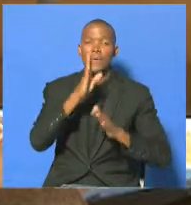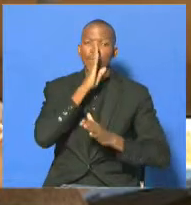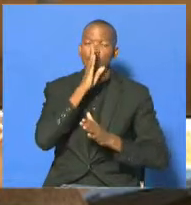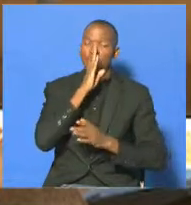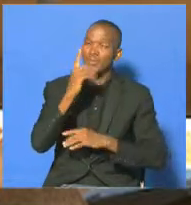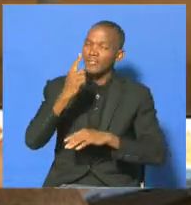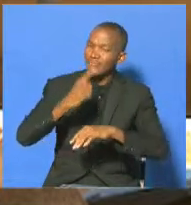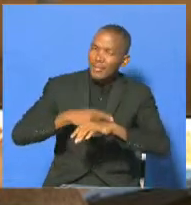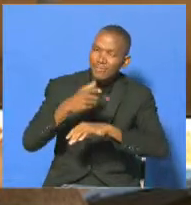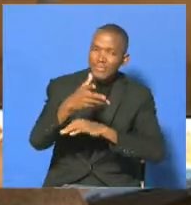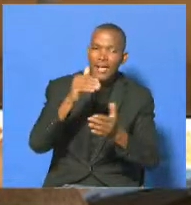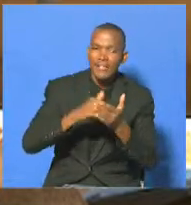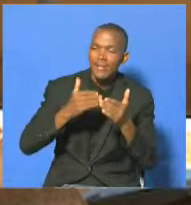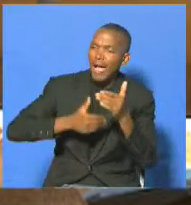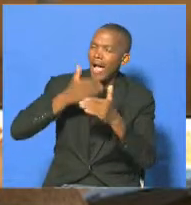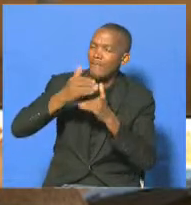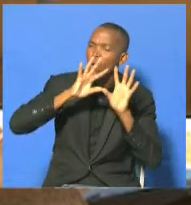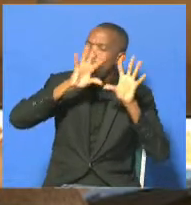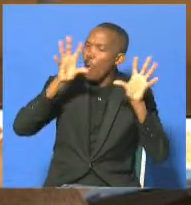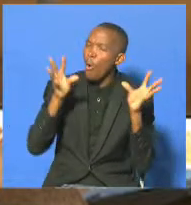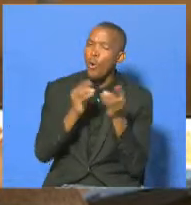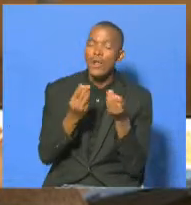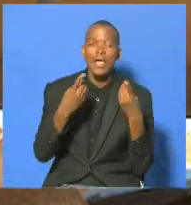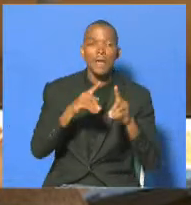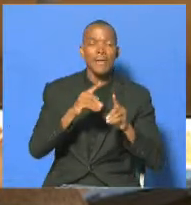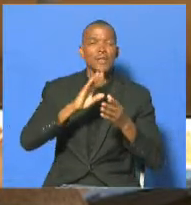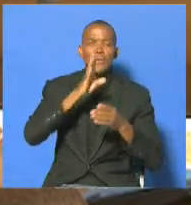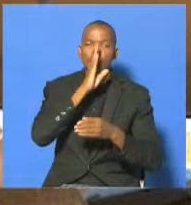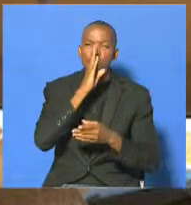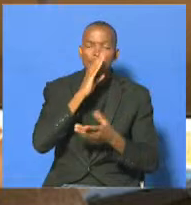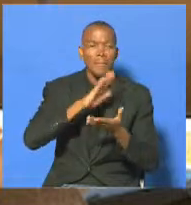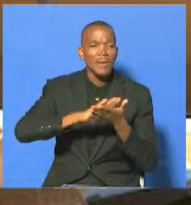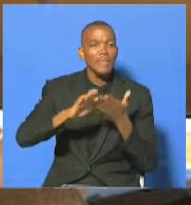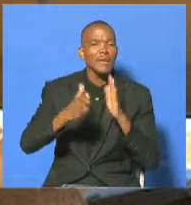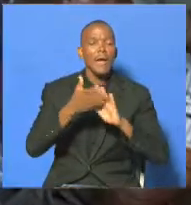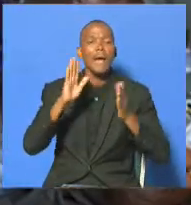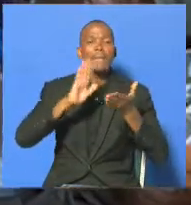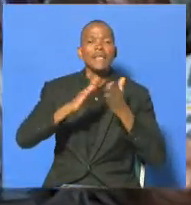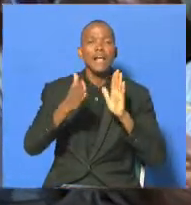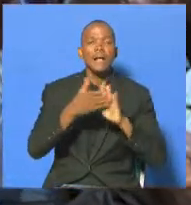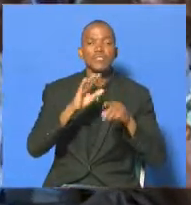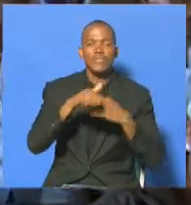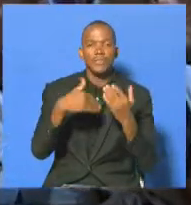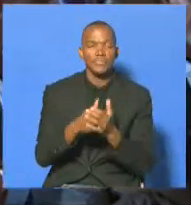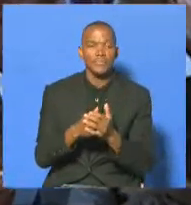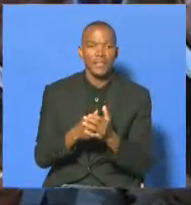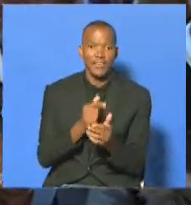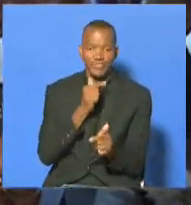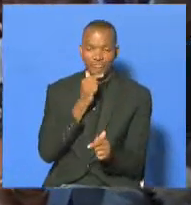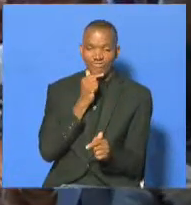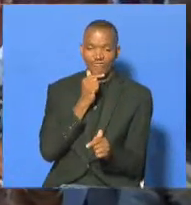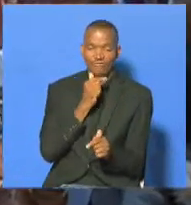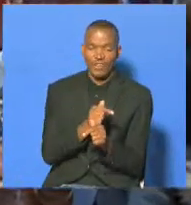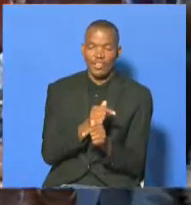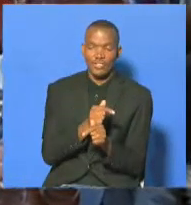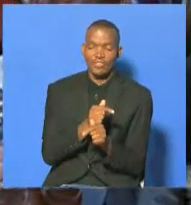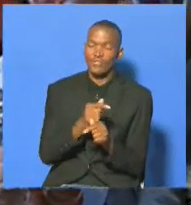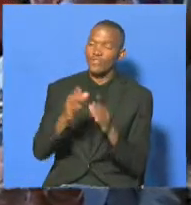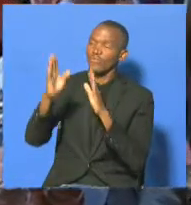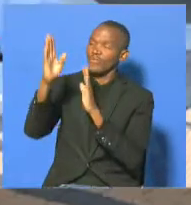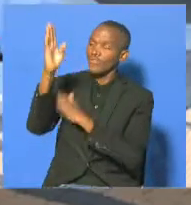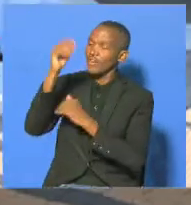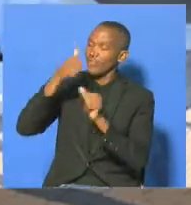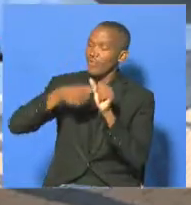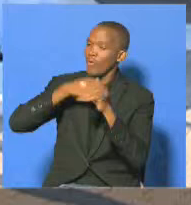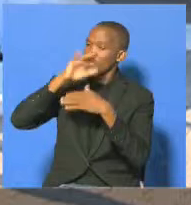sengwe morago ga tse tsotlhe le ntšhagala le tshwana jaaka bontsu. Trusting in God even at the time of grief and